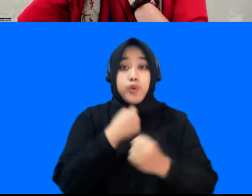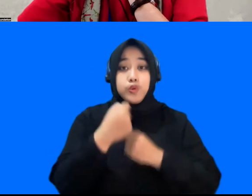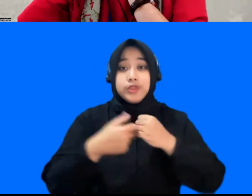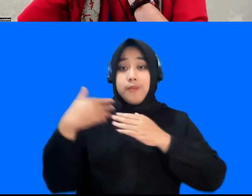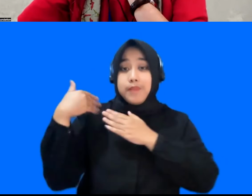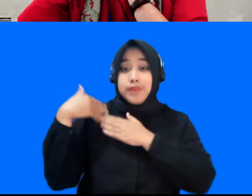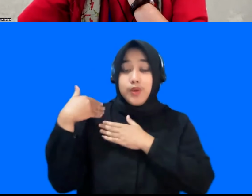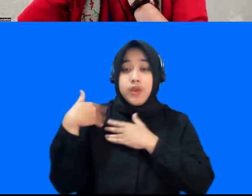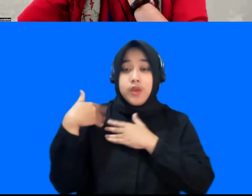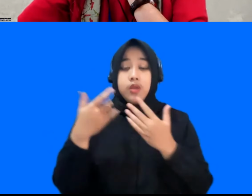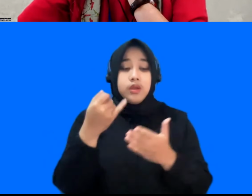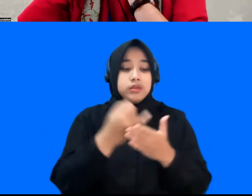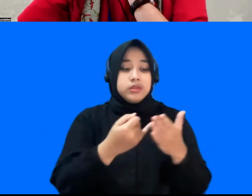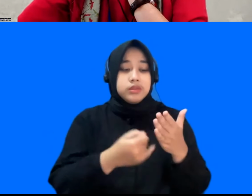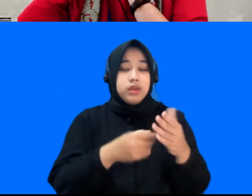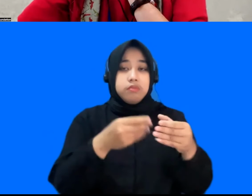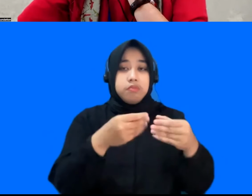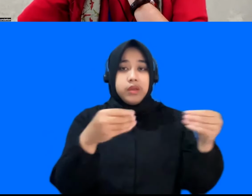So normally in school,